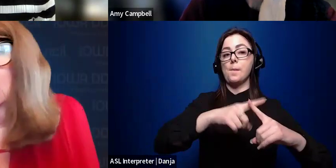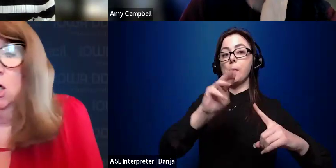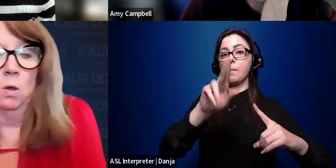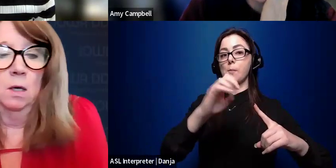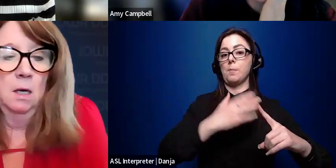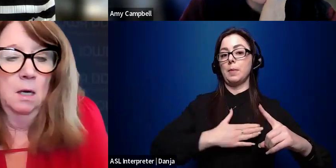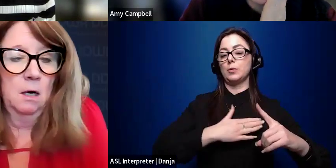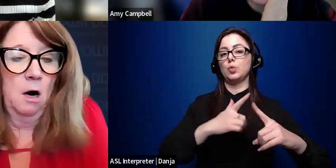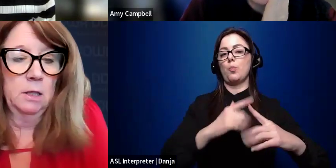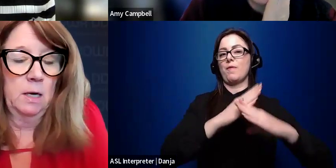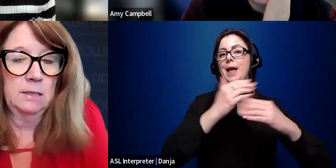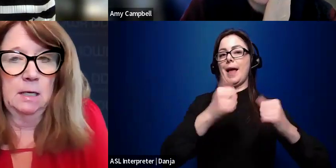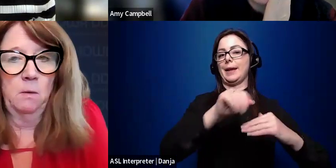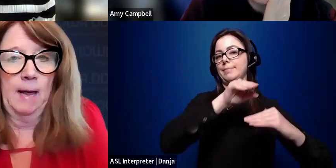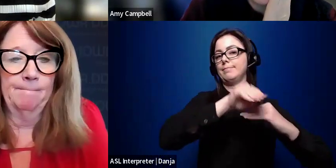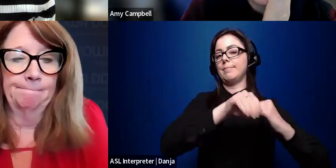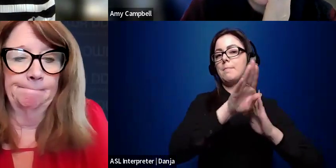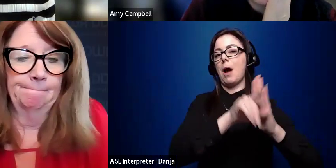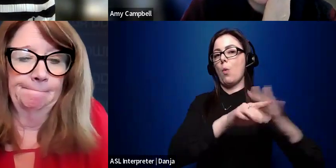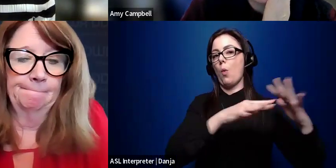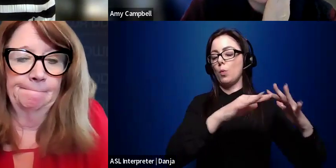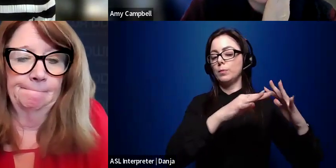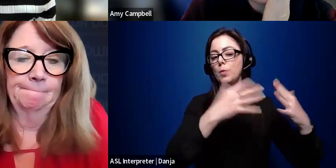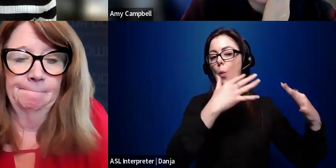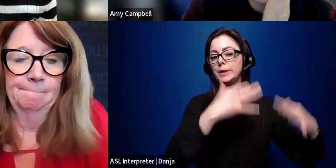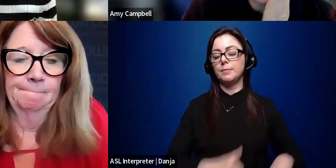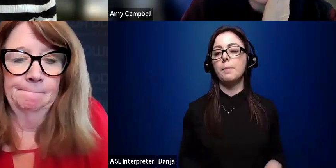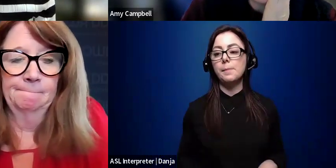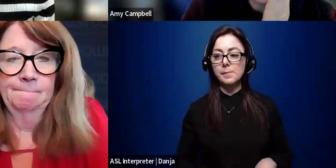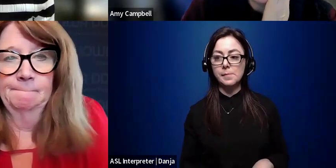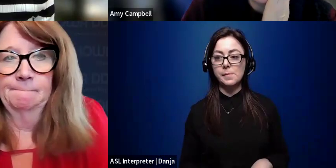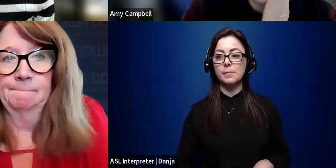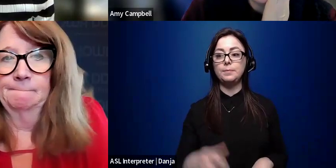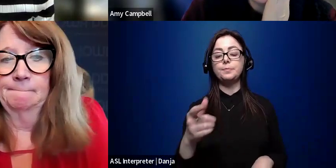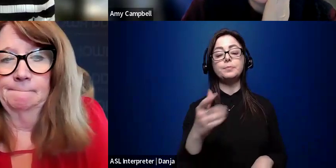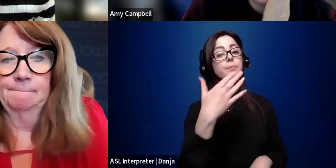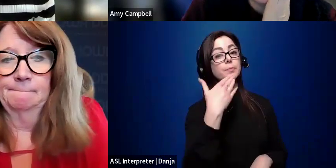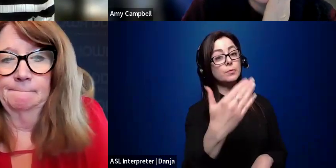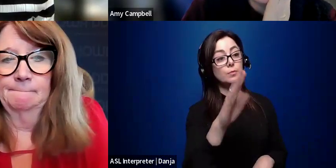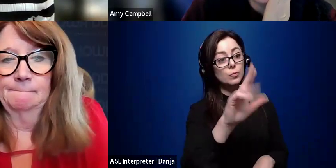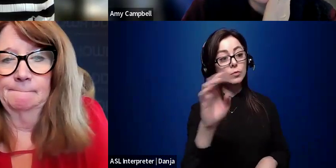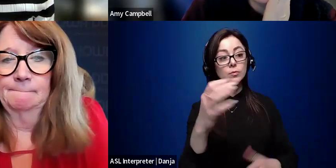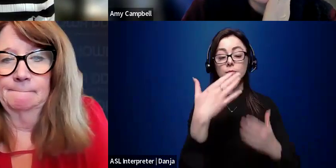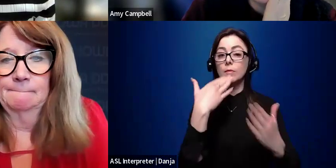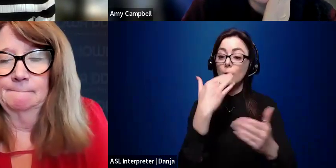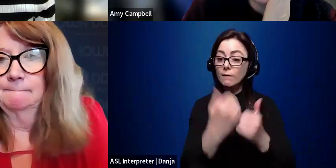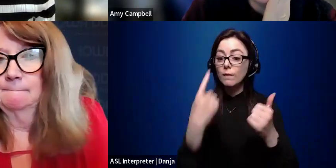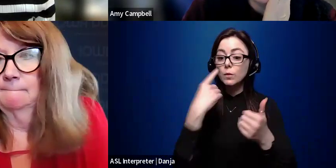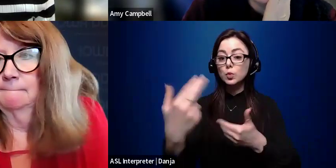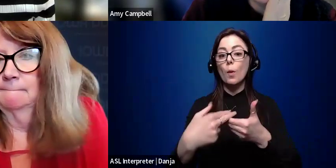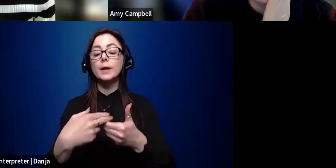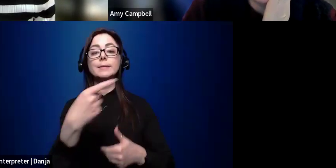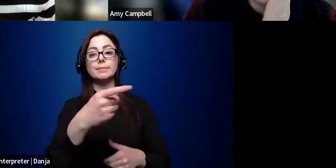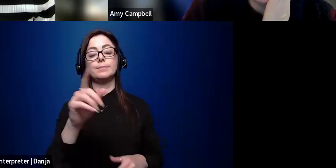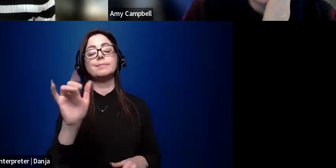speaking. Thank you. Carlin, go ahead and take it away. Thanks, Brooke, and thanks everybody for joining today. As Brooke said,